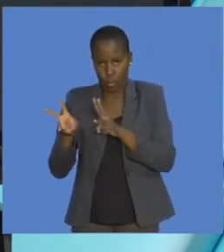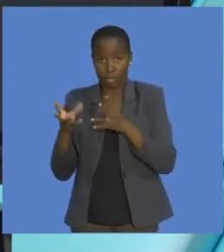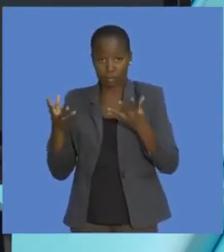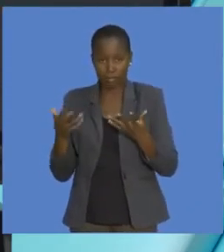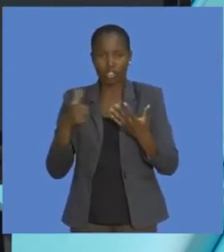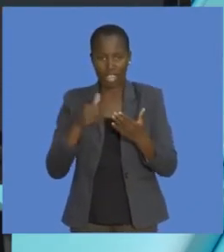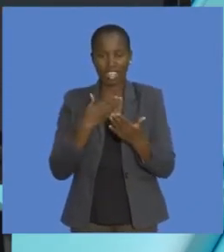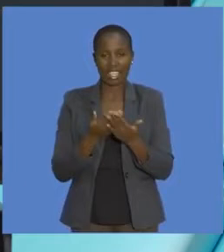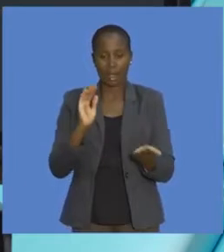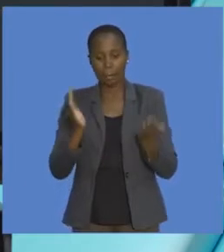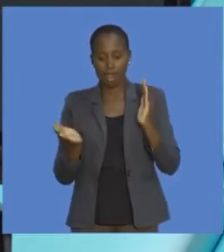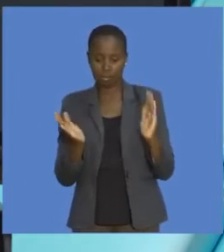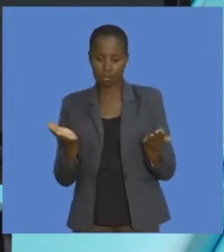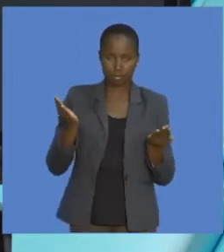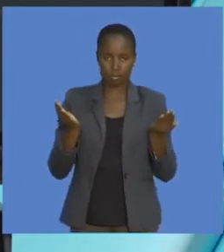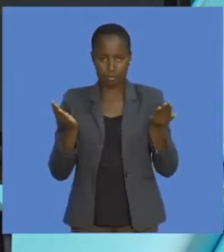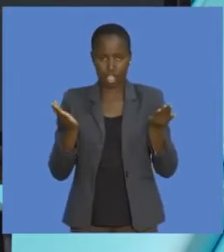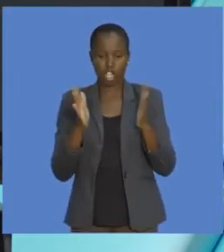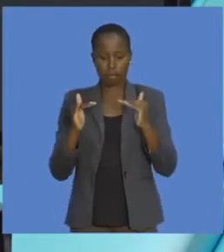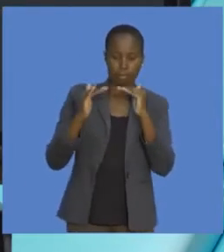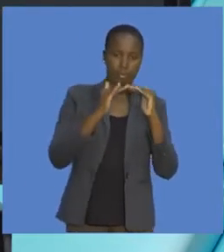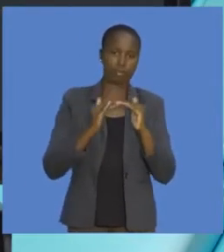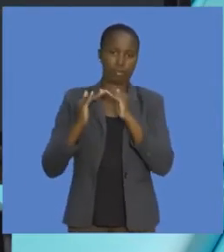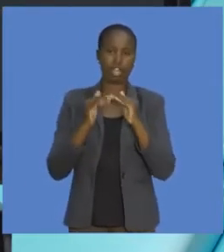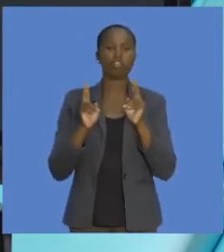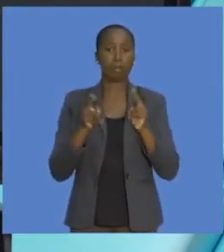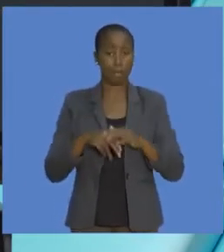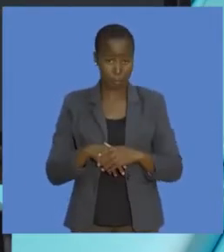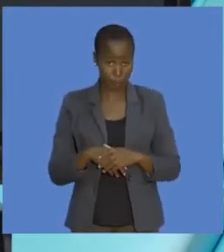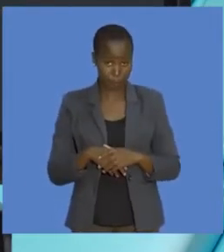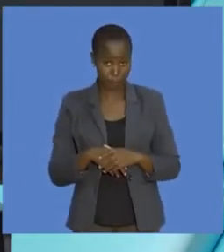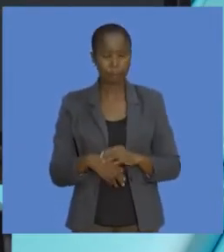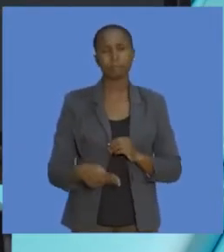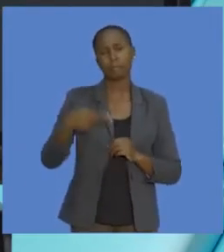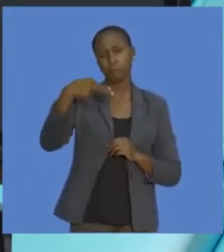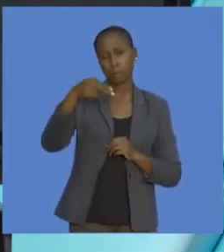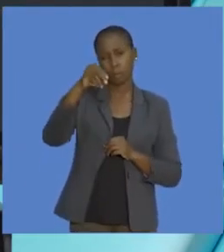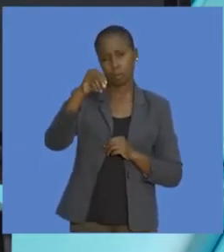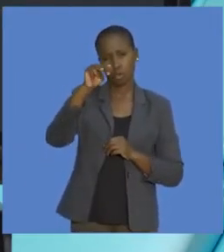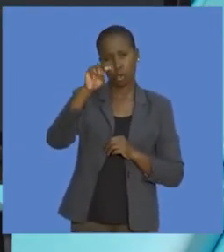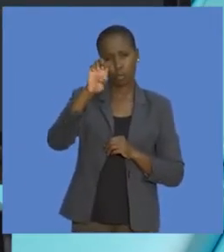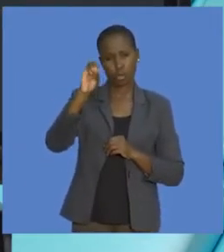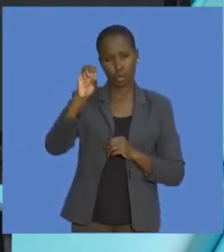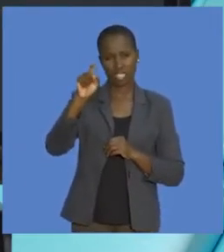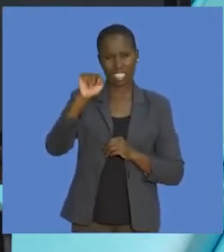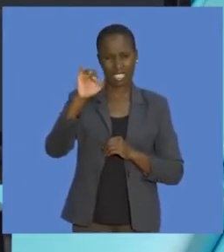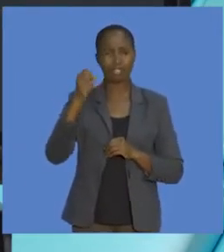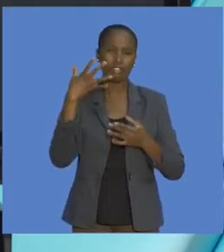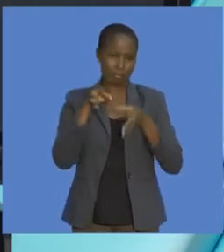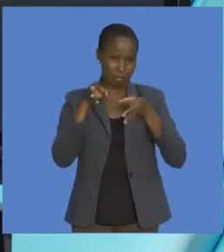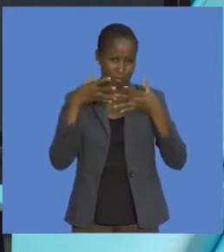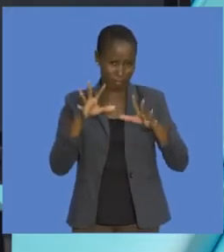normal. So guys, we've unpacked what homeostasis is. You guys need to have a little break to get back